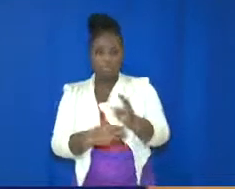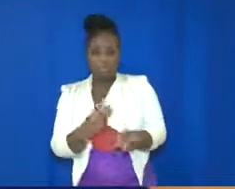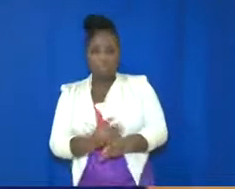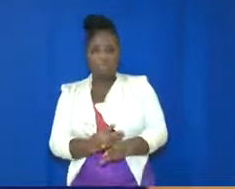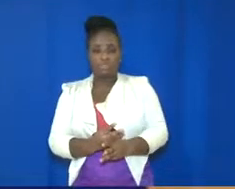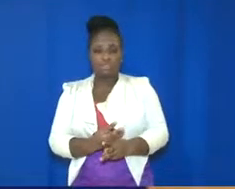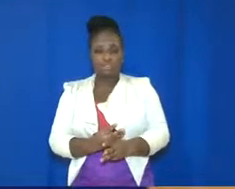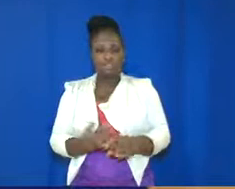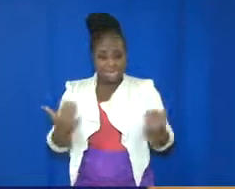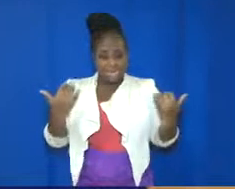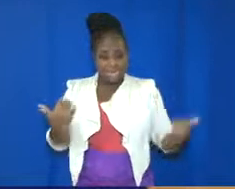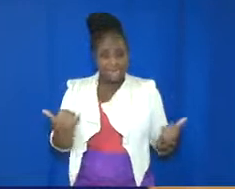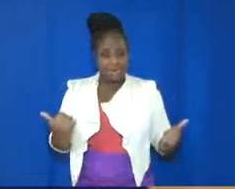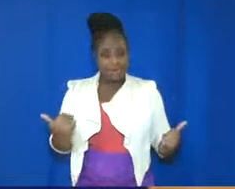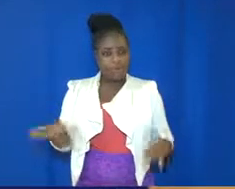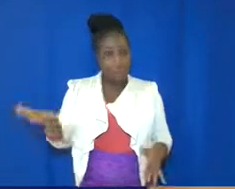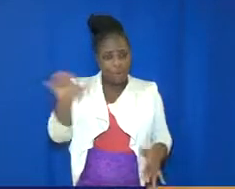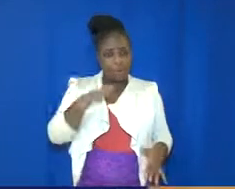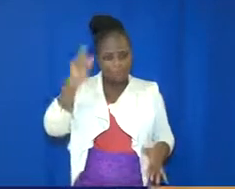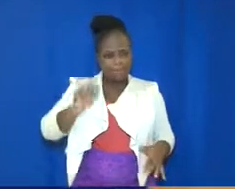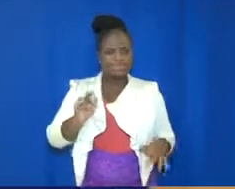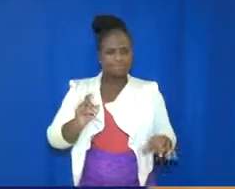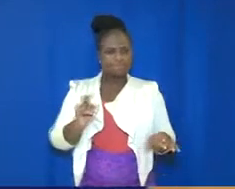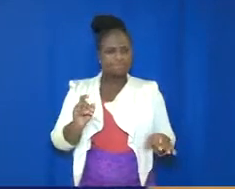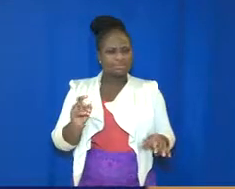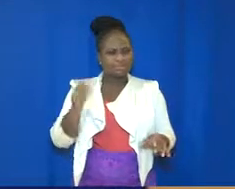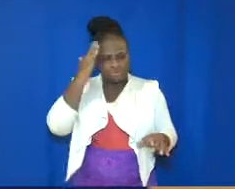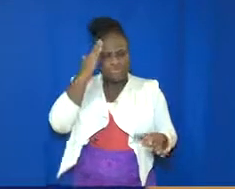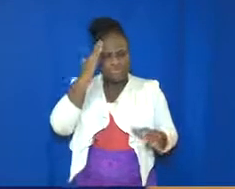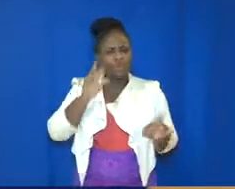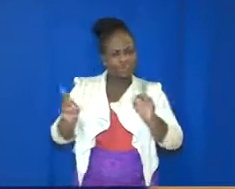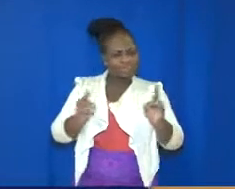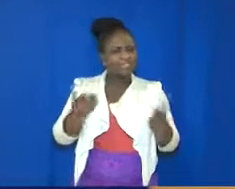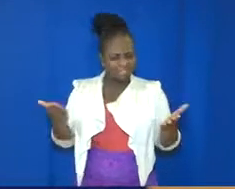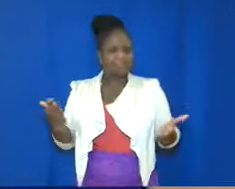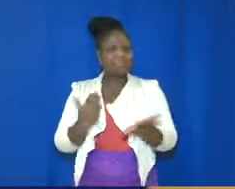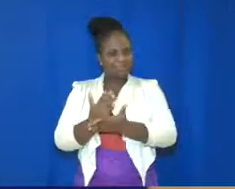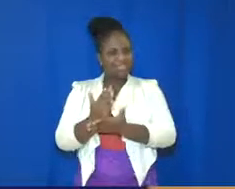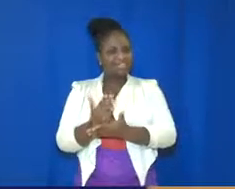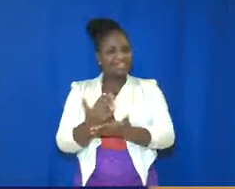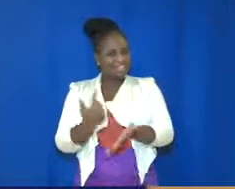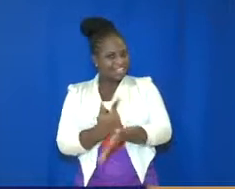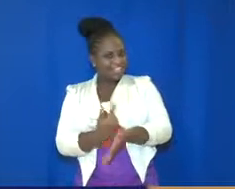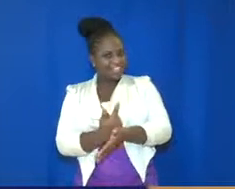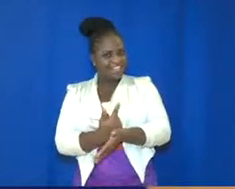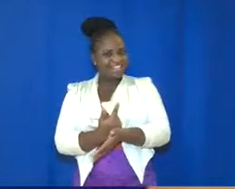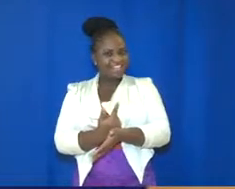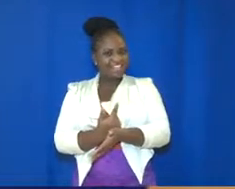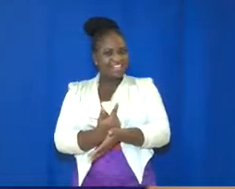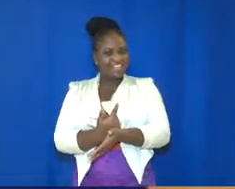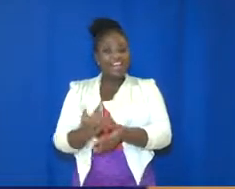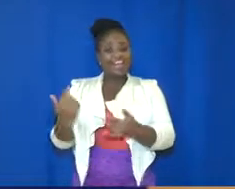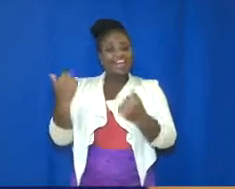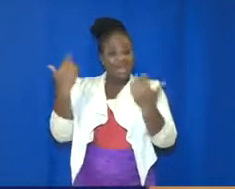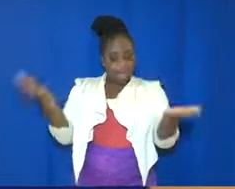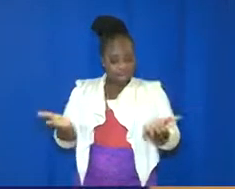world. We certainly must be doing something right in Ghana. Our country has